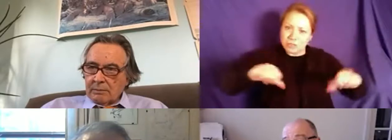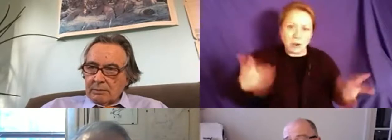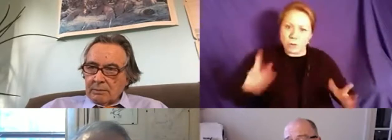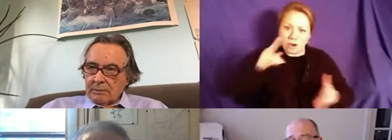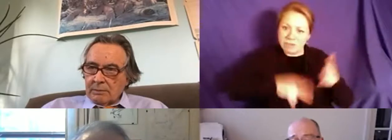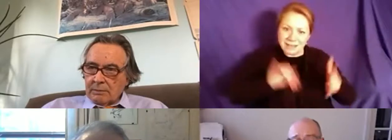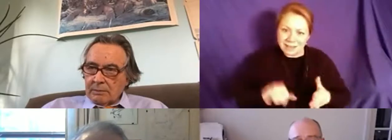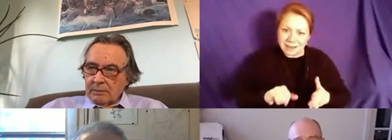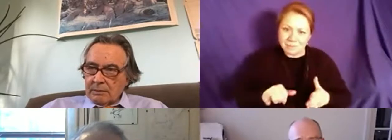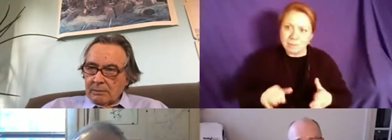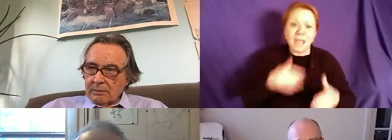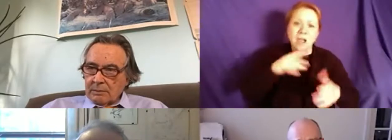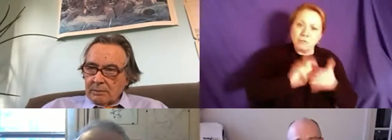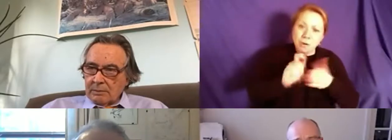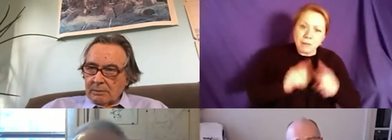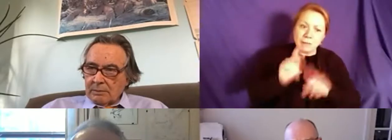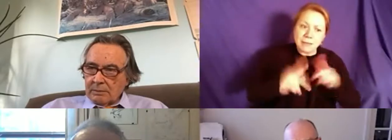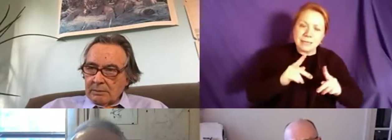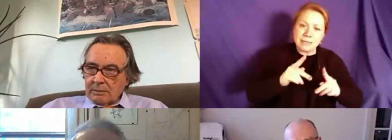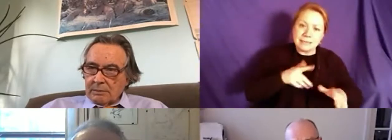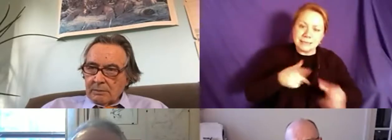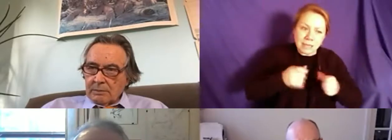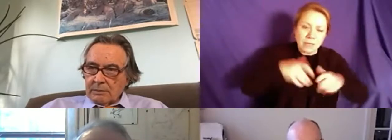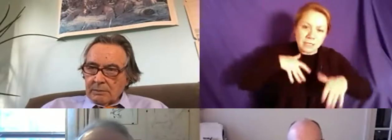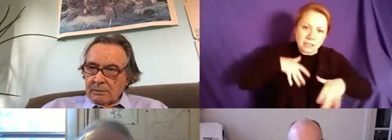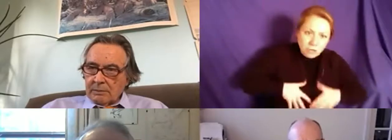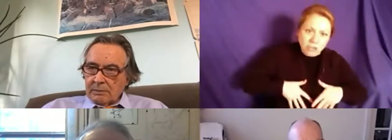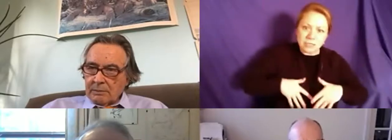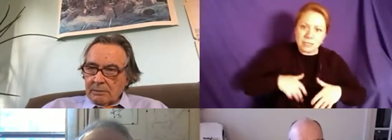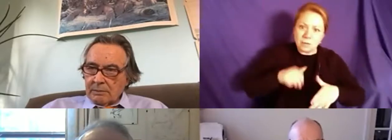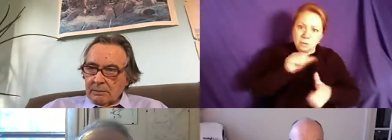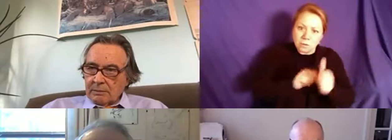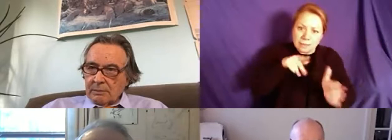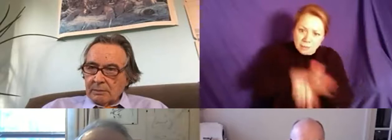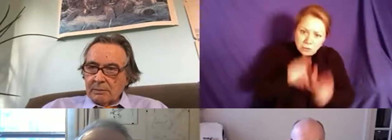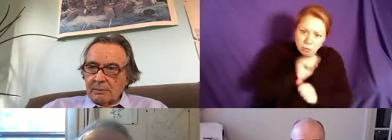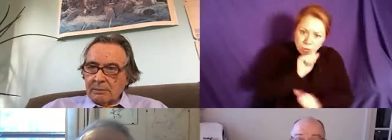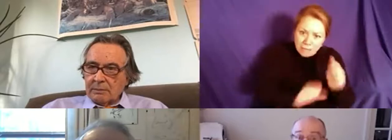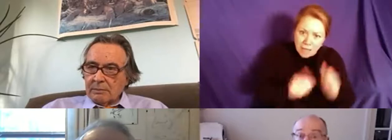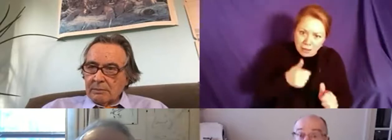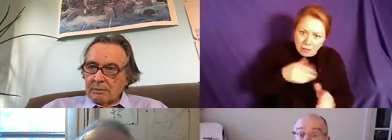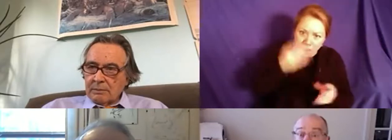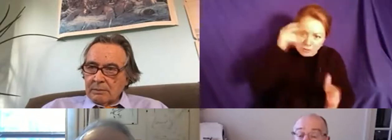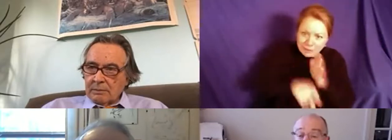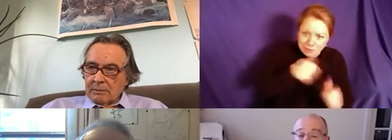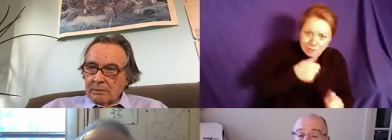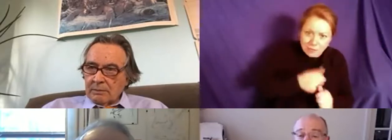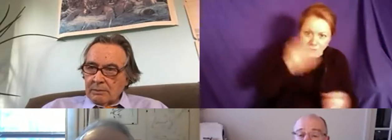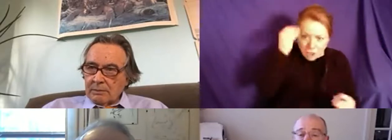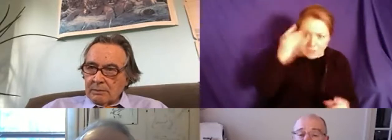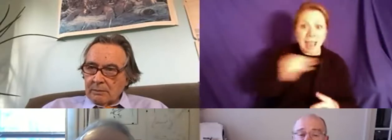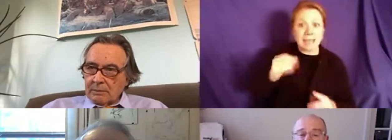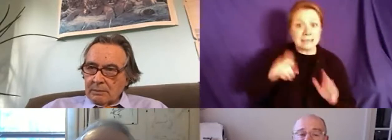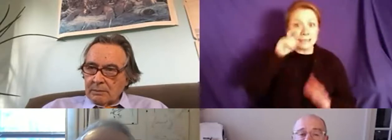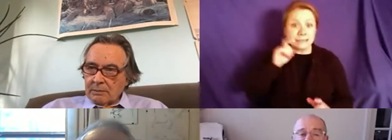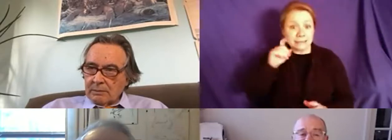depression, suicidal thoughts, overcoming a lot of adversary in their lives, people being sexy. They don't think